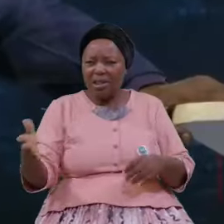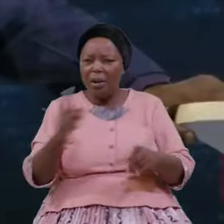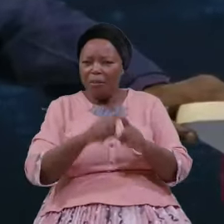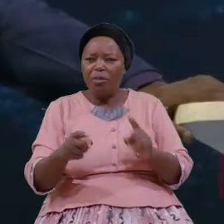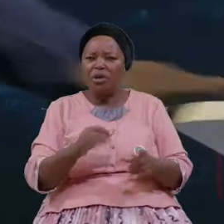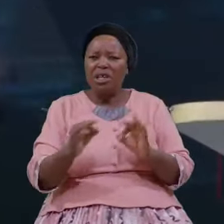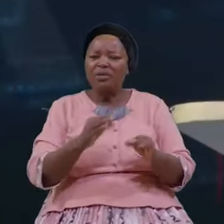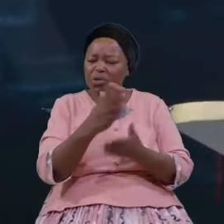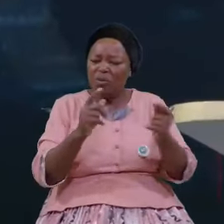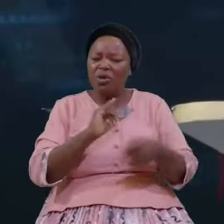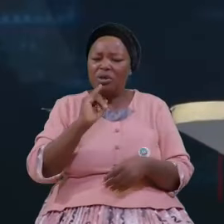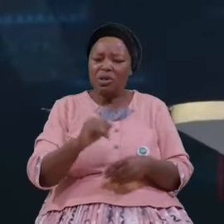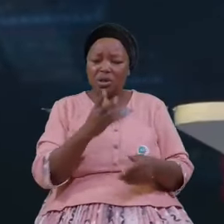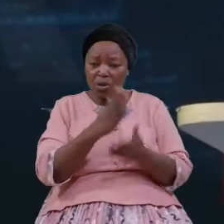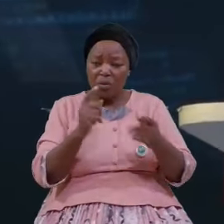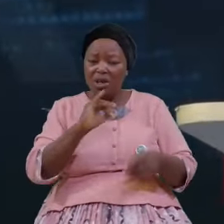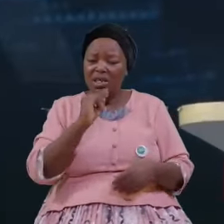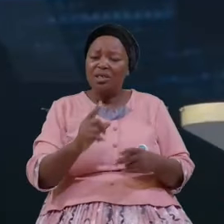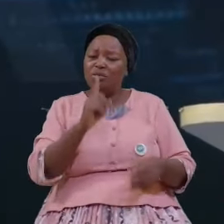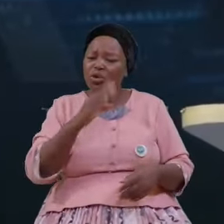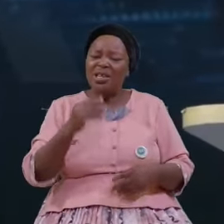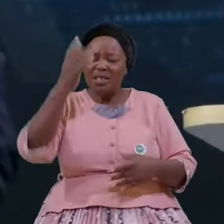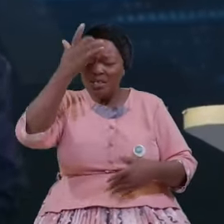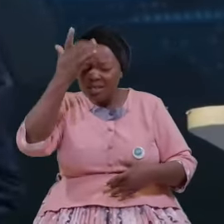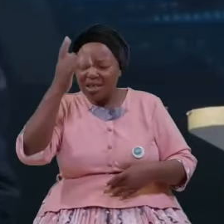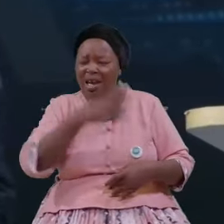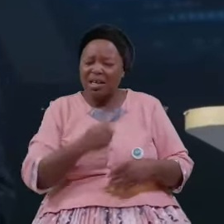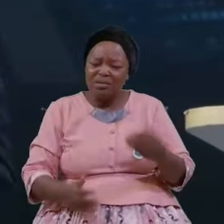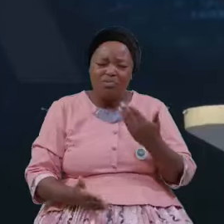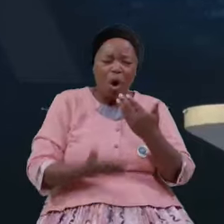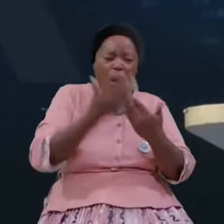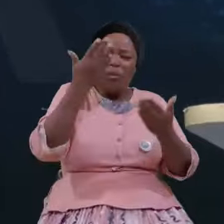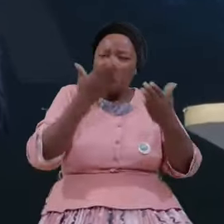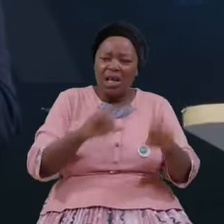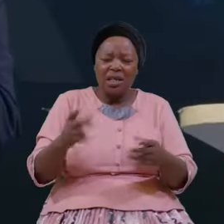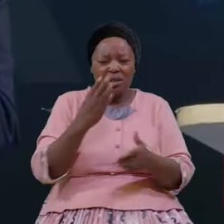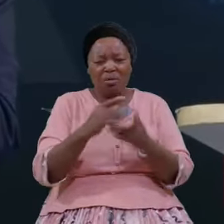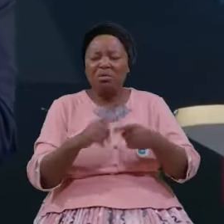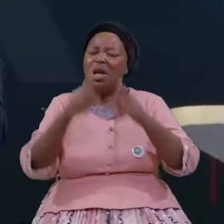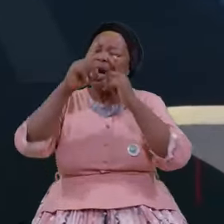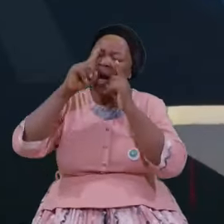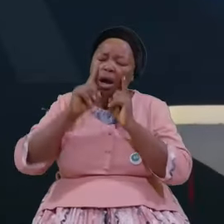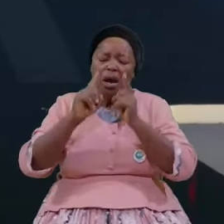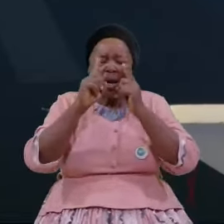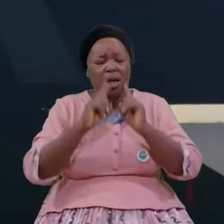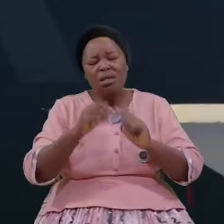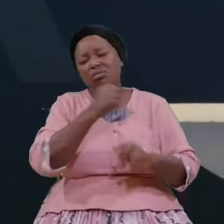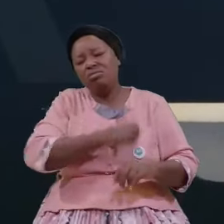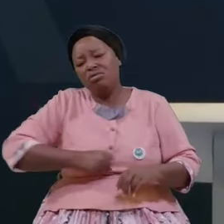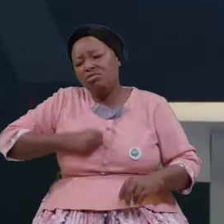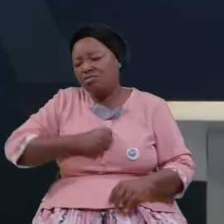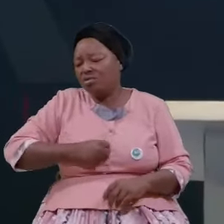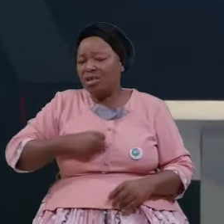and is dying. And there are people that shed tears. They're sorry about this. They're sympathizers, but they cannot